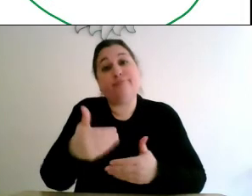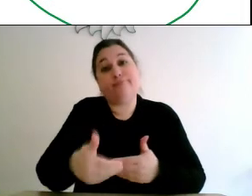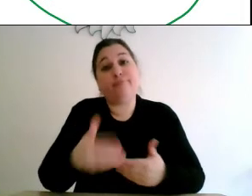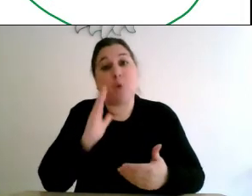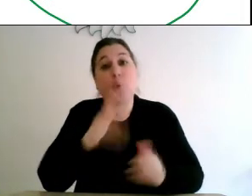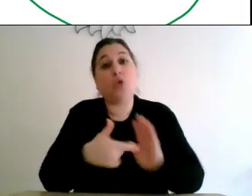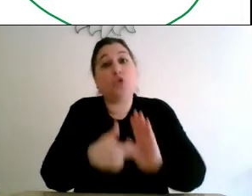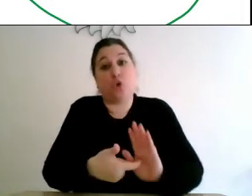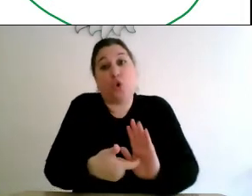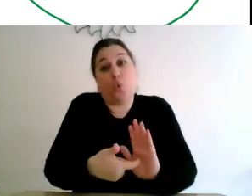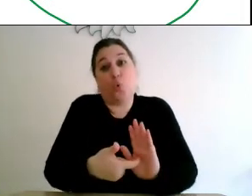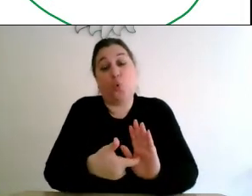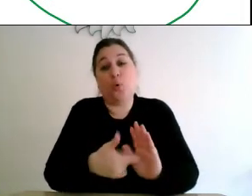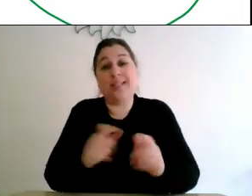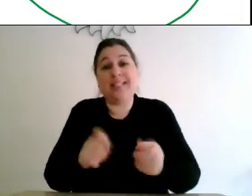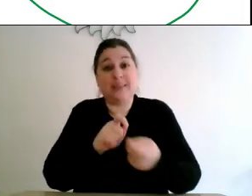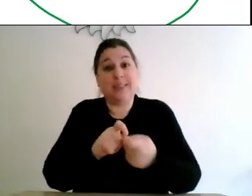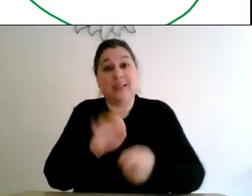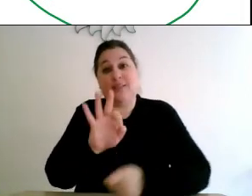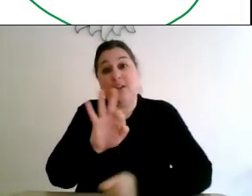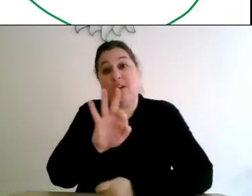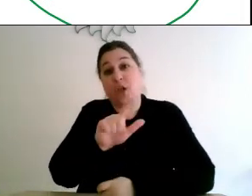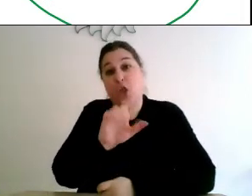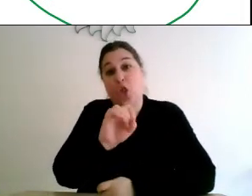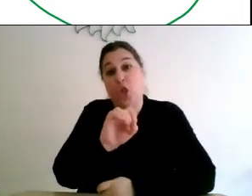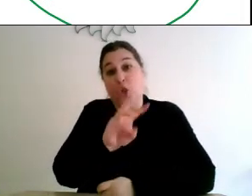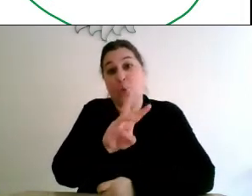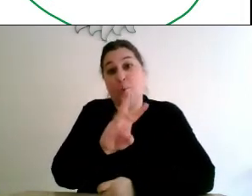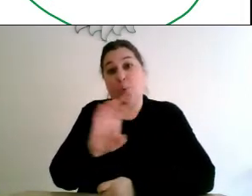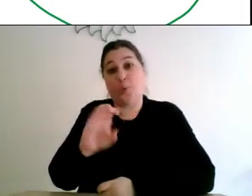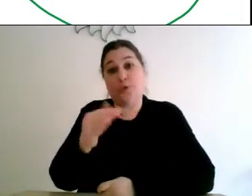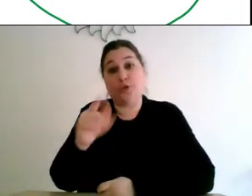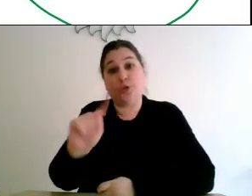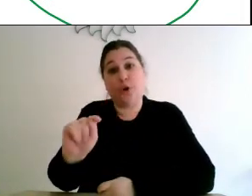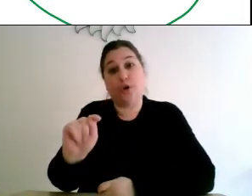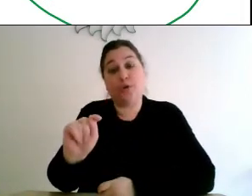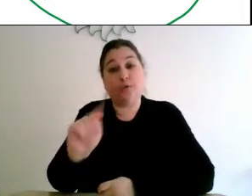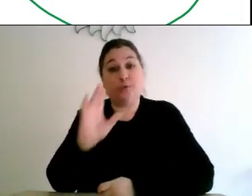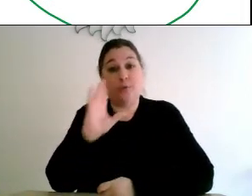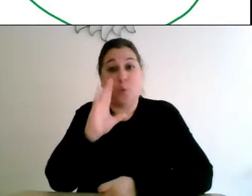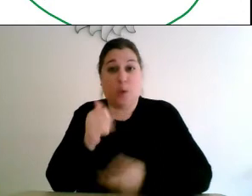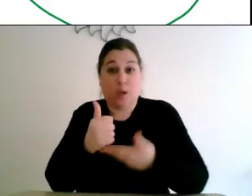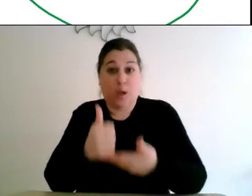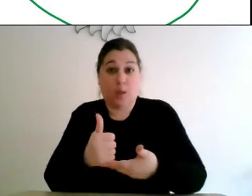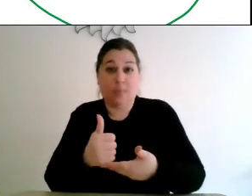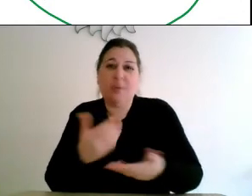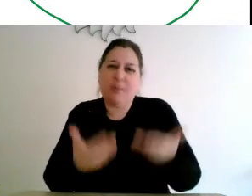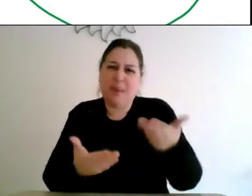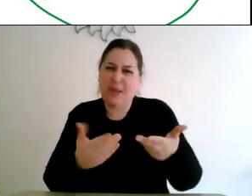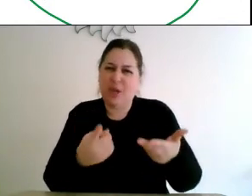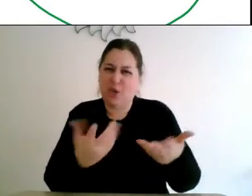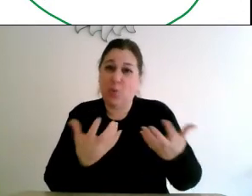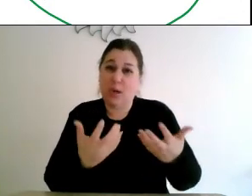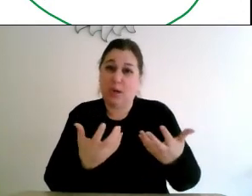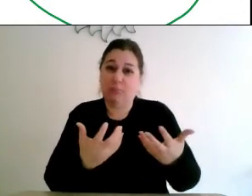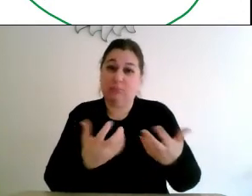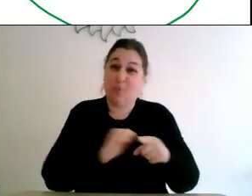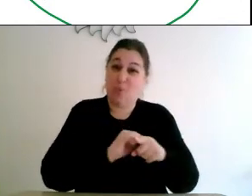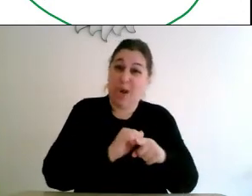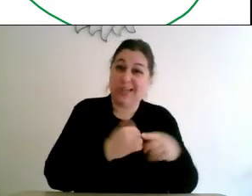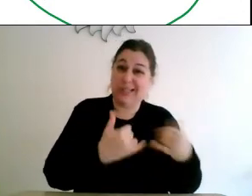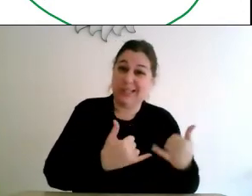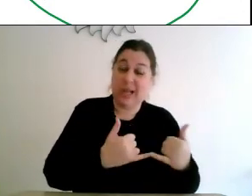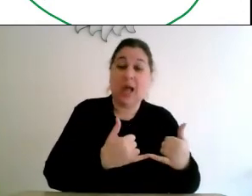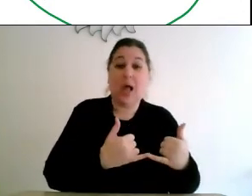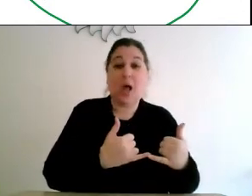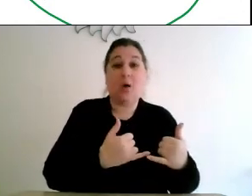through a flow chart. So if you want to stop now and practice this, perfect. And actually, if you want to wait a little bit to look at the